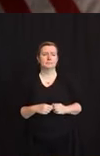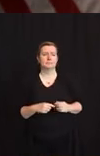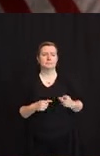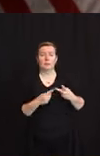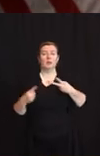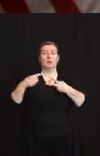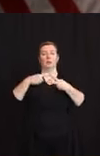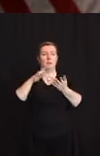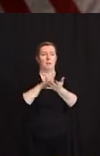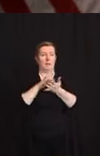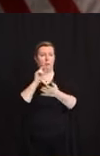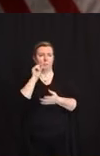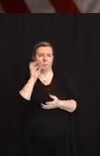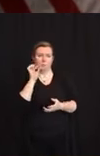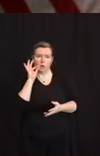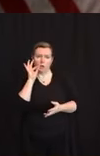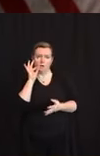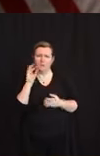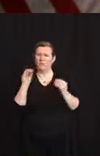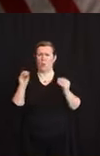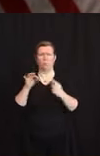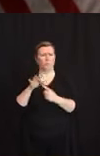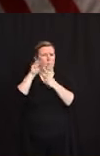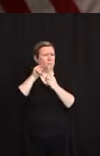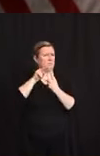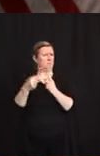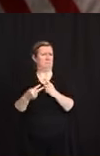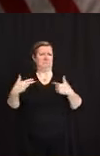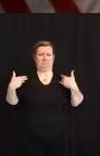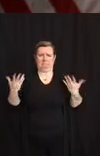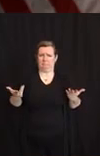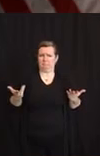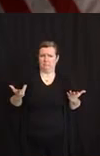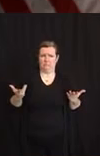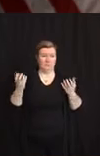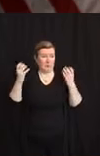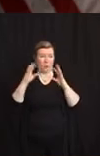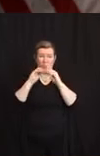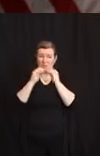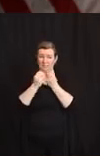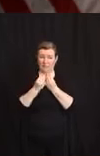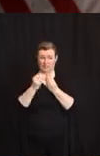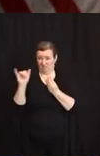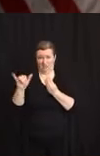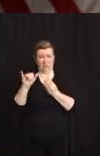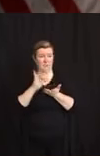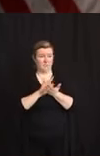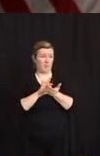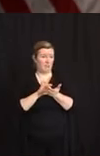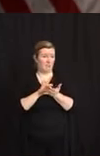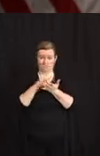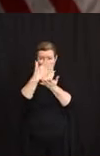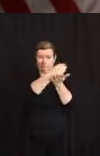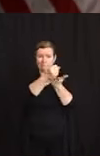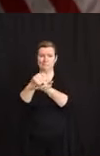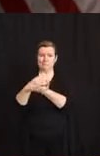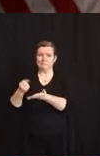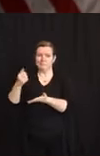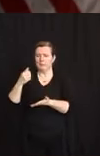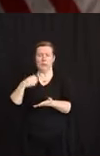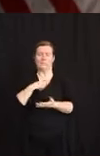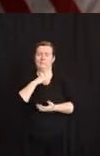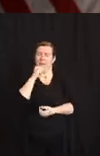many organizations like that are running low on supplies. So that's probably not surprising. I'm